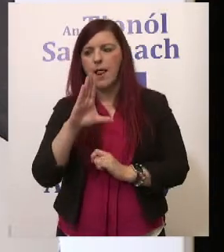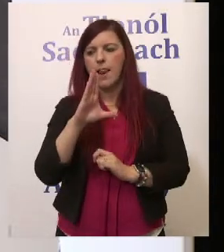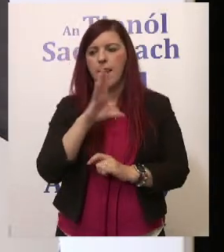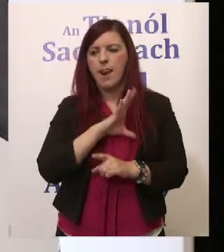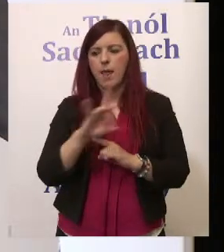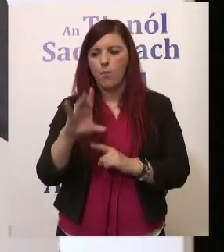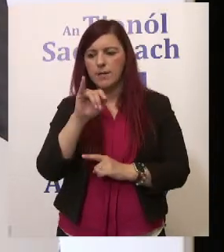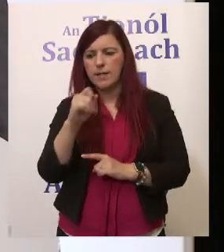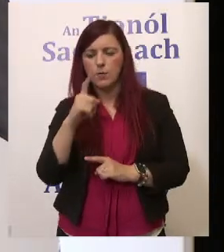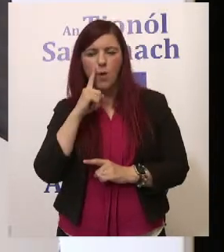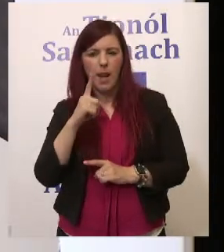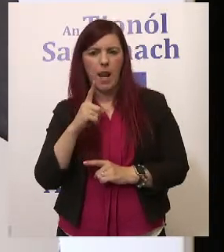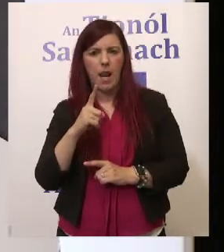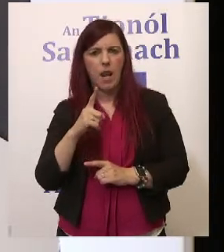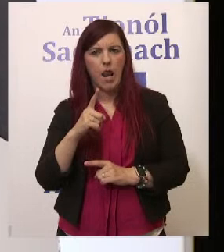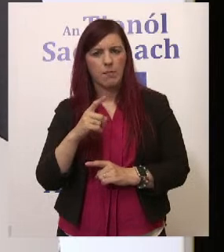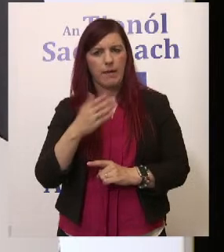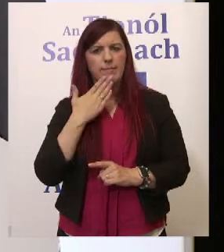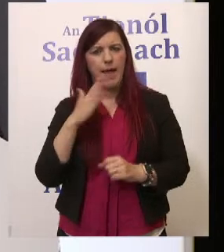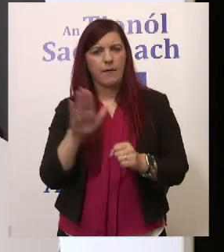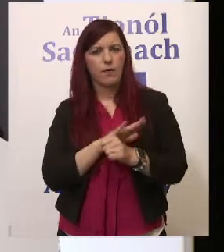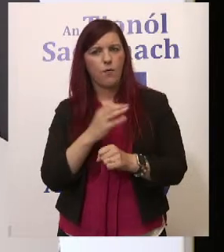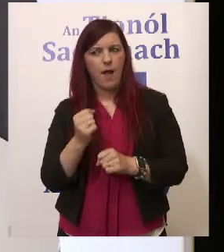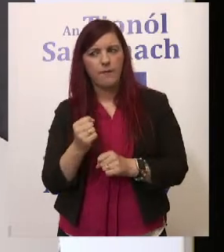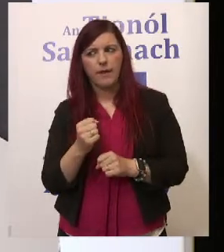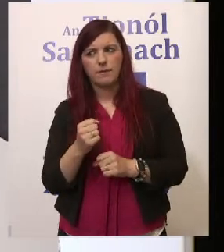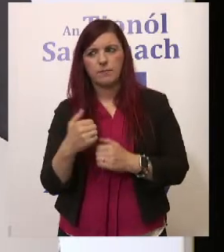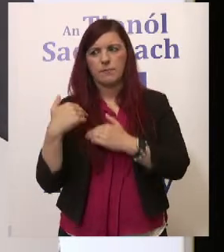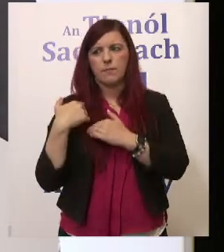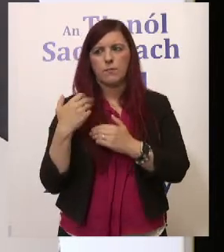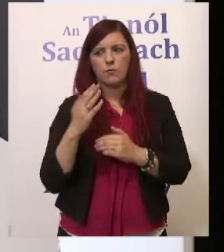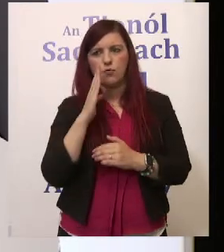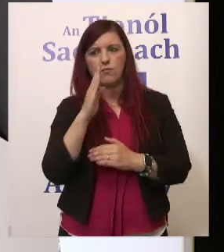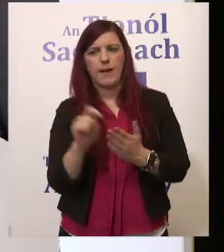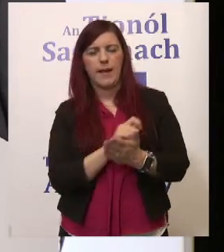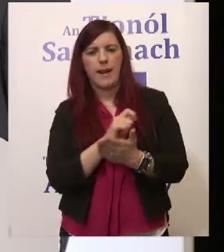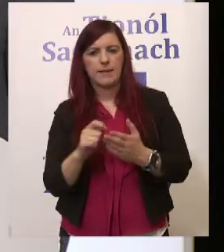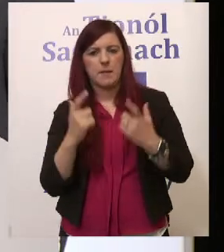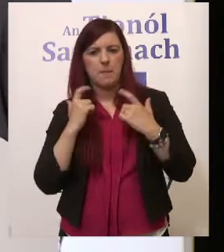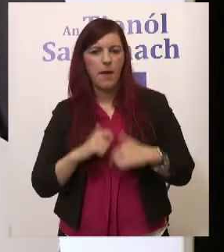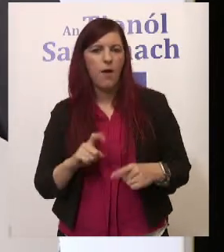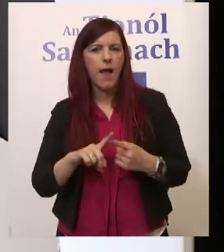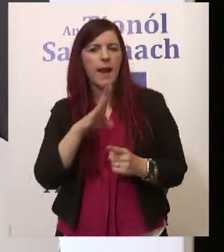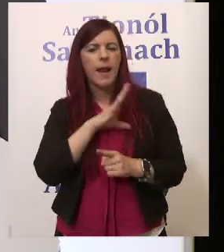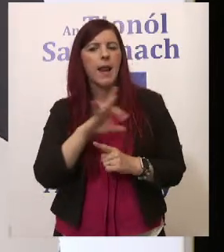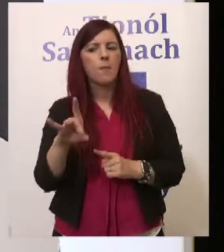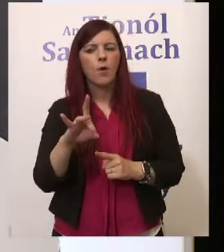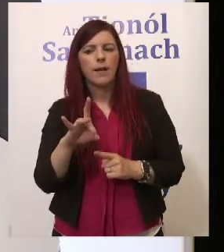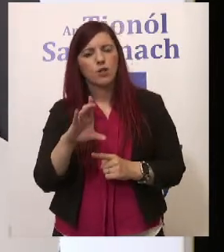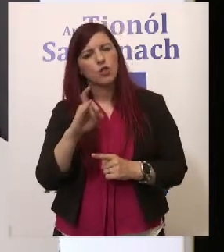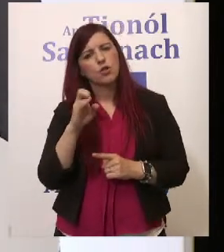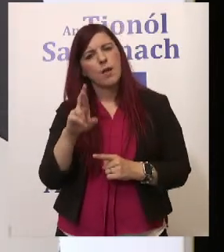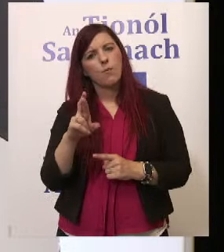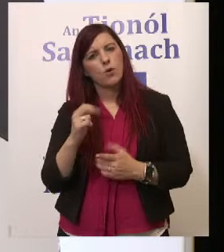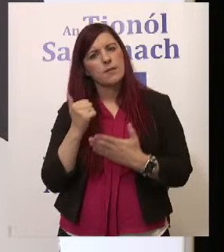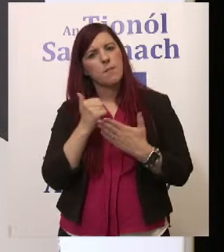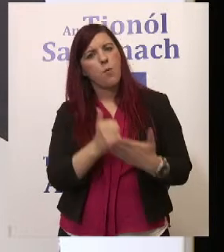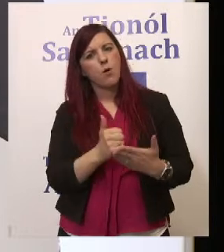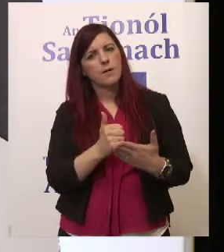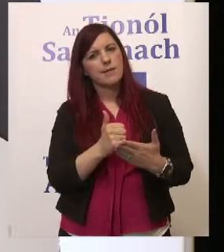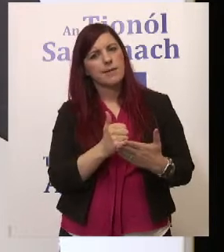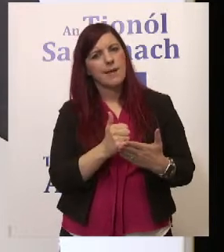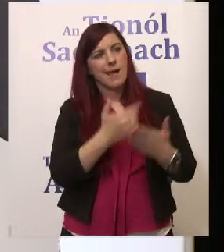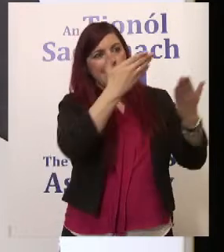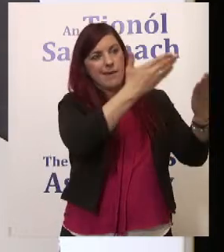a responsive directly elected mayor implementing policy locally, and Limerick Chamber supports decentralisation as